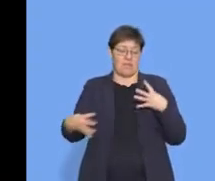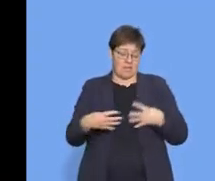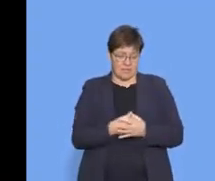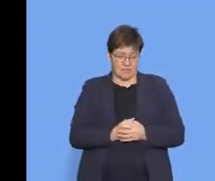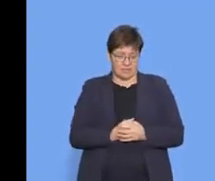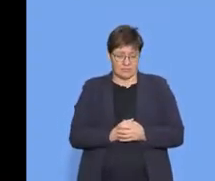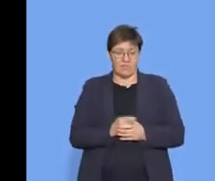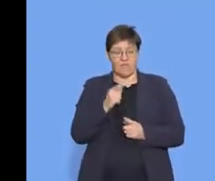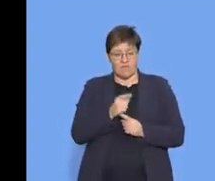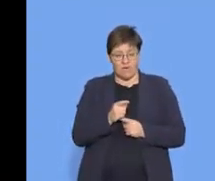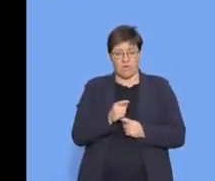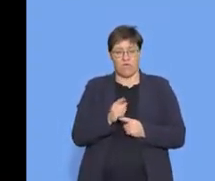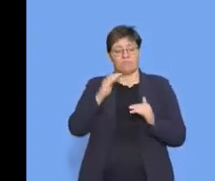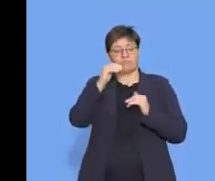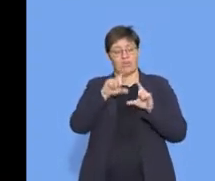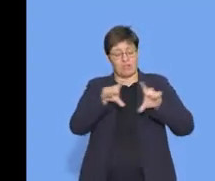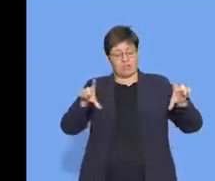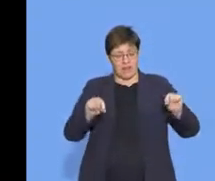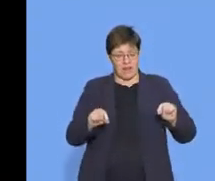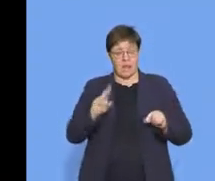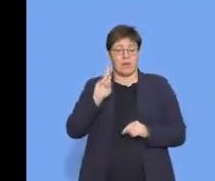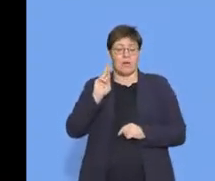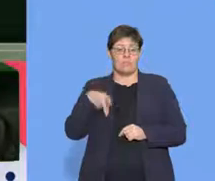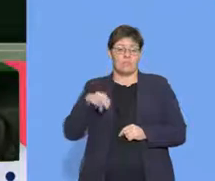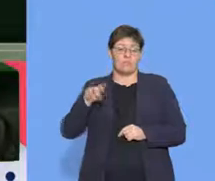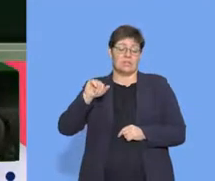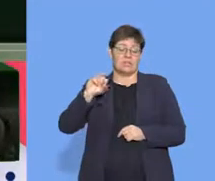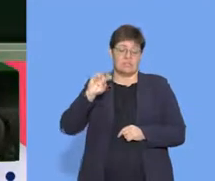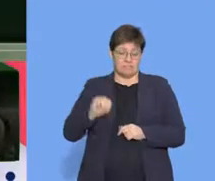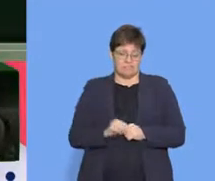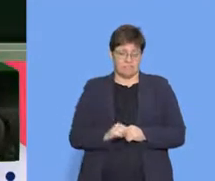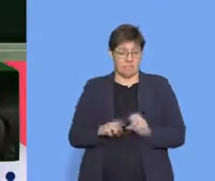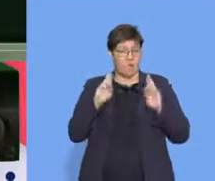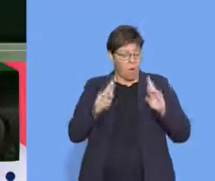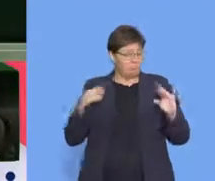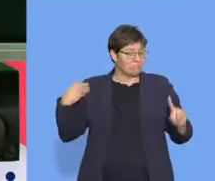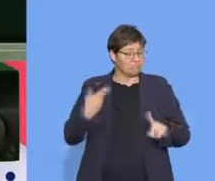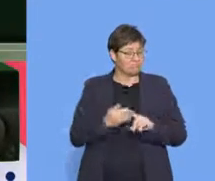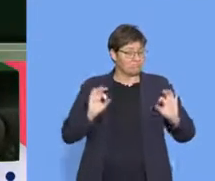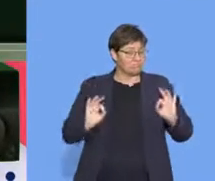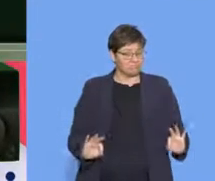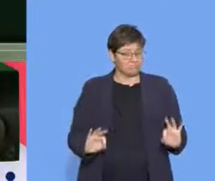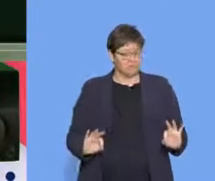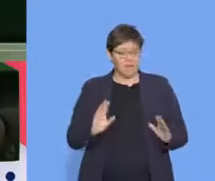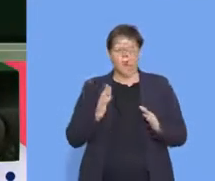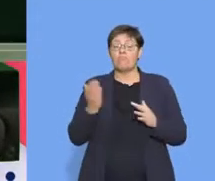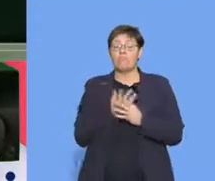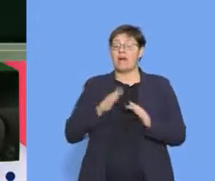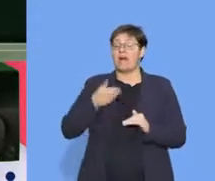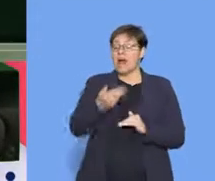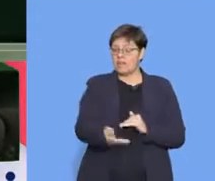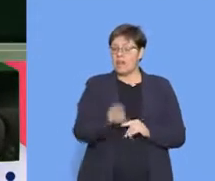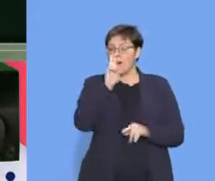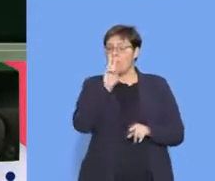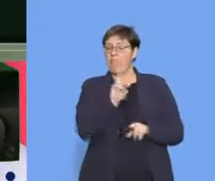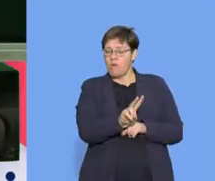formula for the surface area of a rectangular prism. Great, everyone. I hope that you are with me so far. After the break,